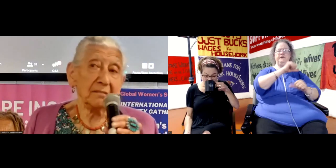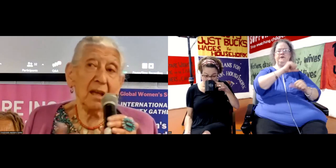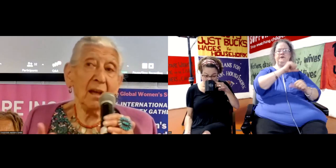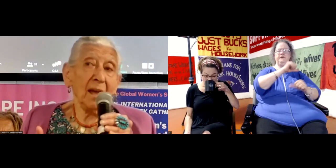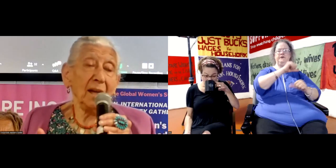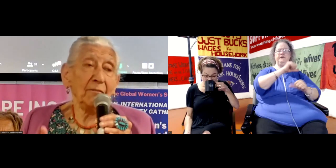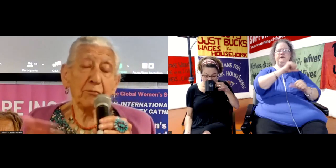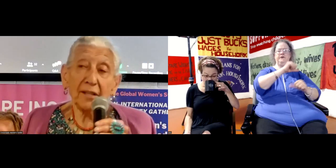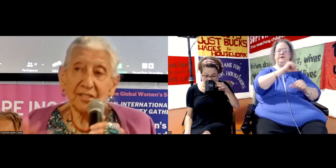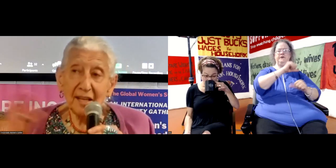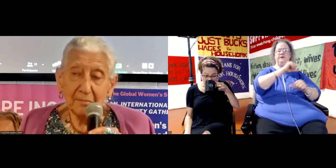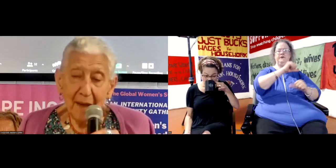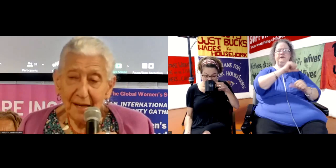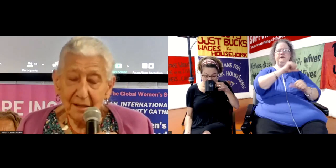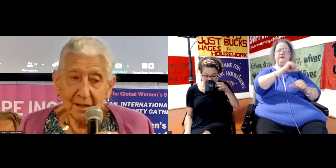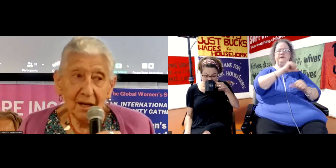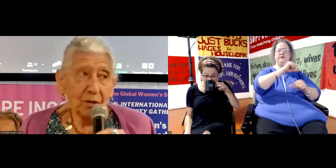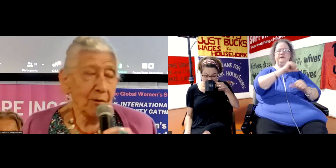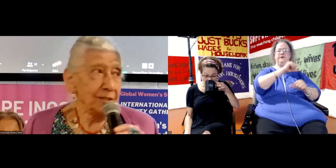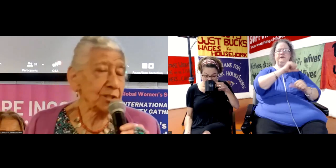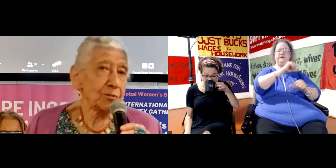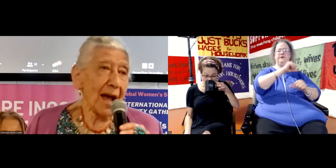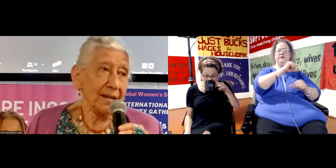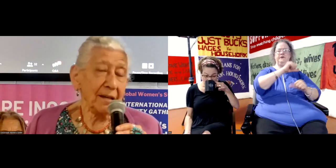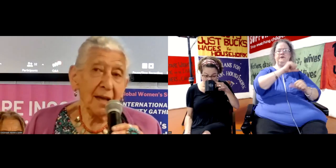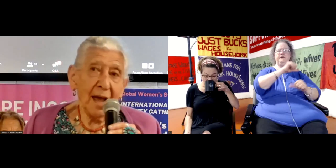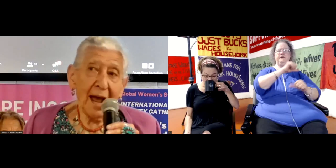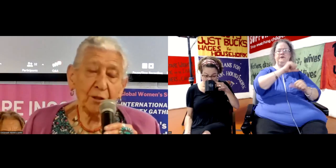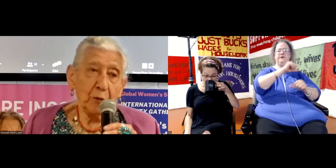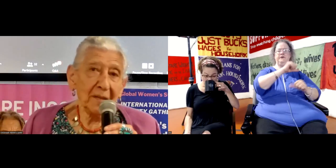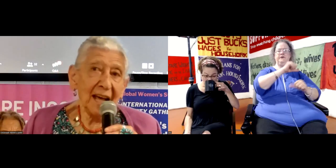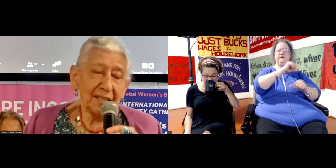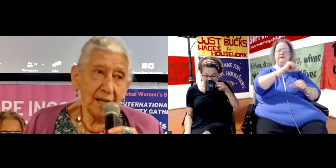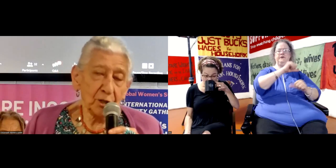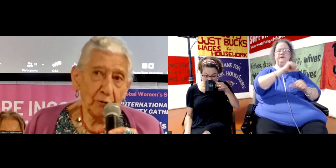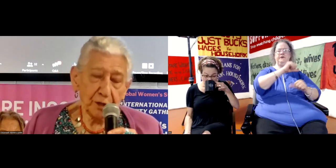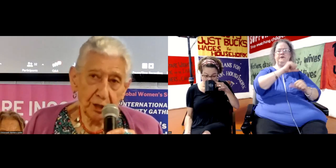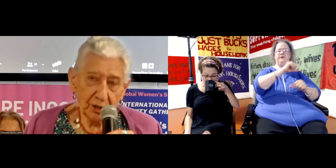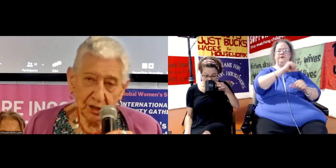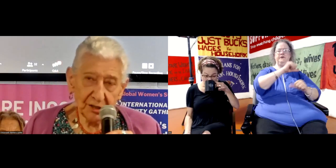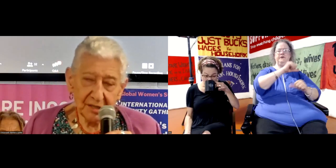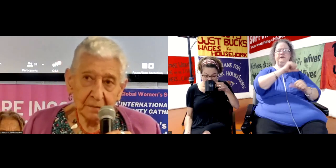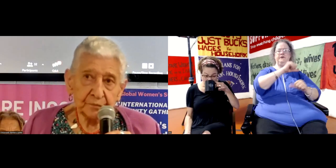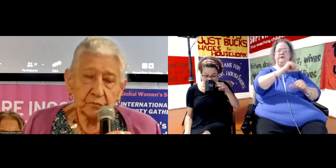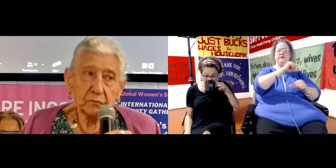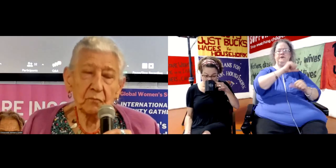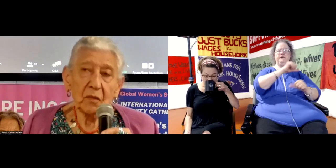Prostitutes. In France, they had made a great strike, and the women had taken over